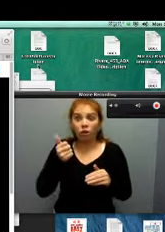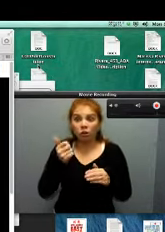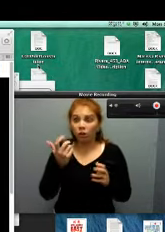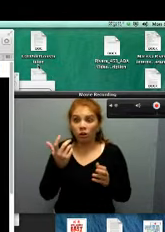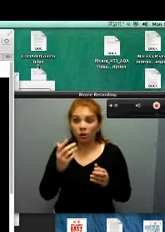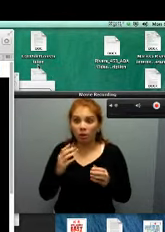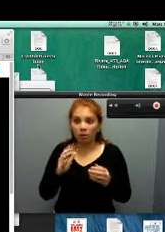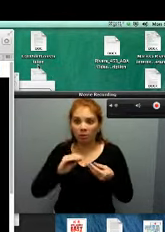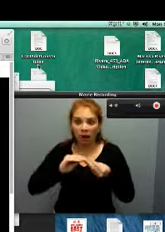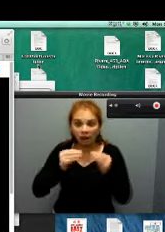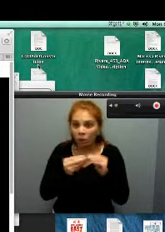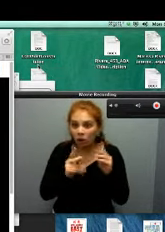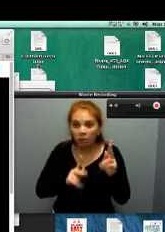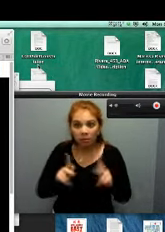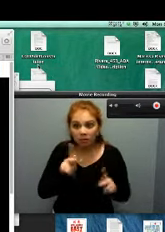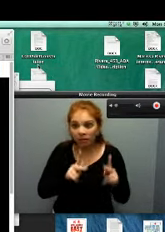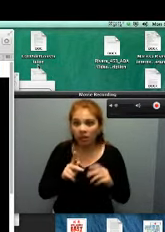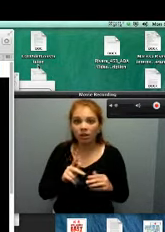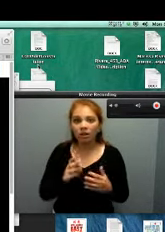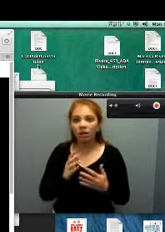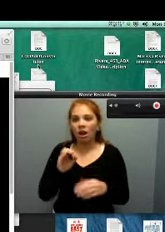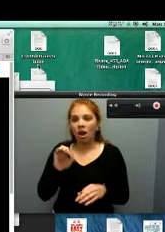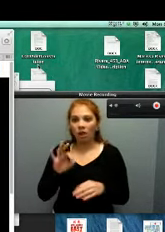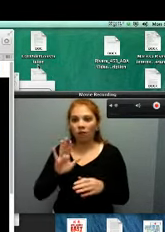your total employees.